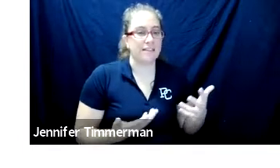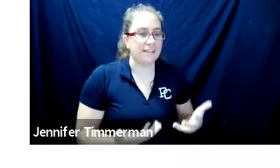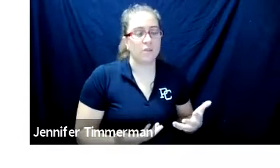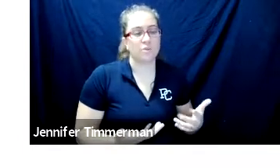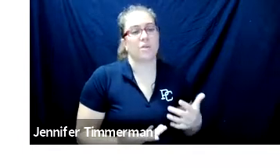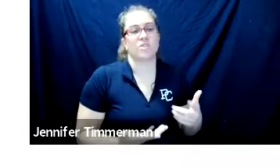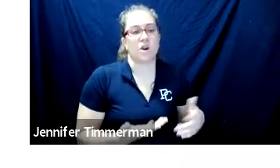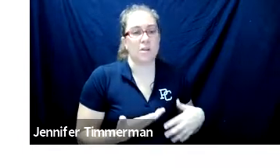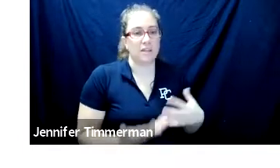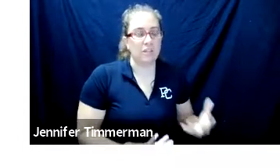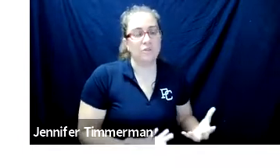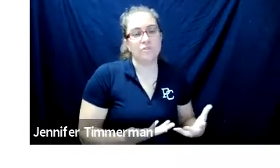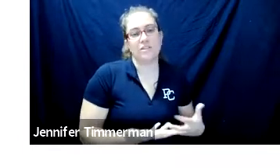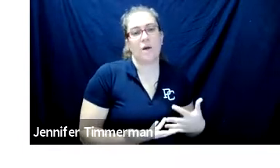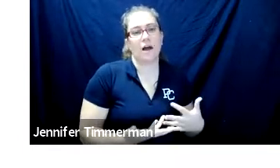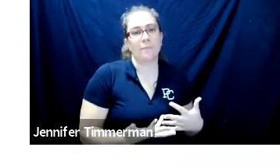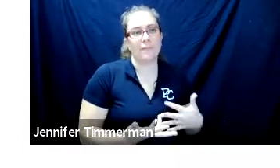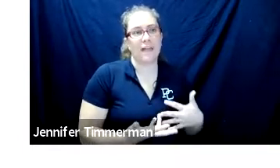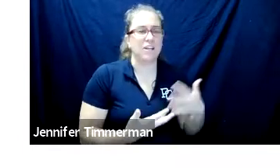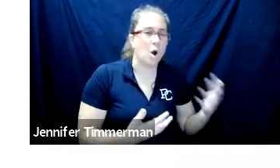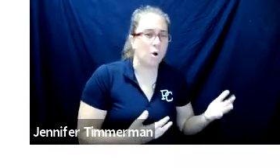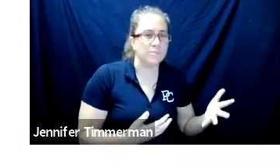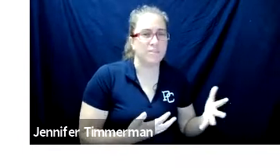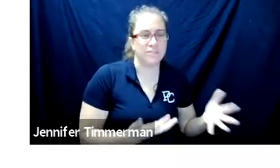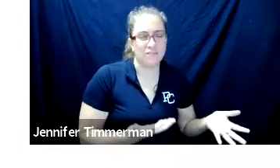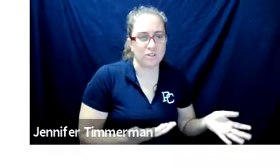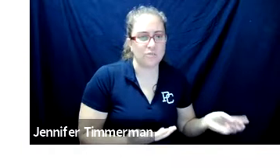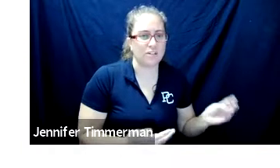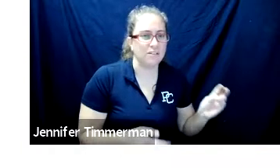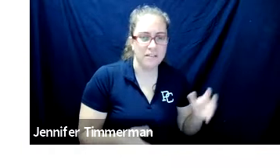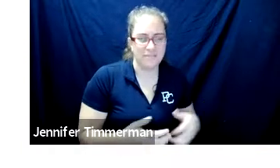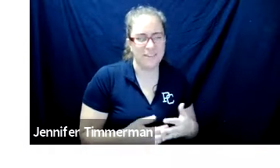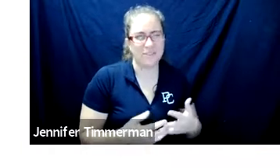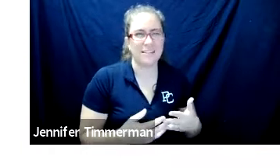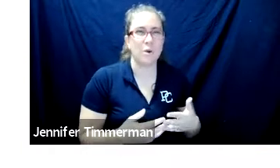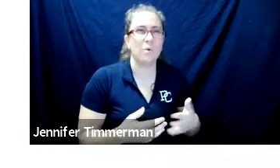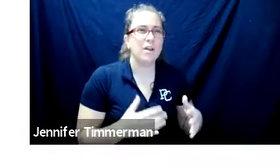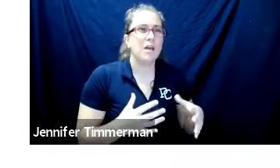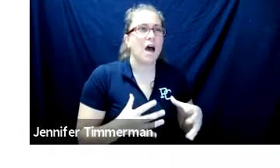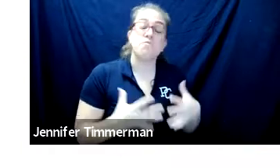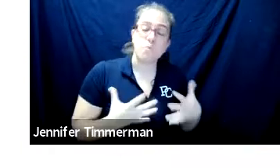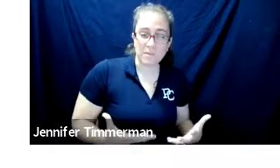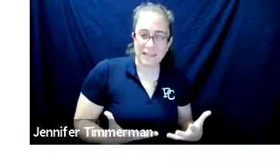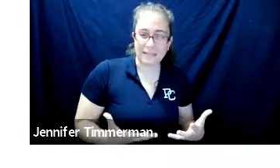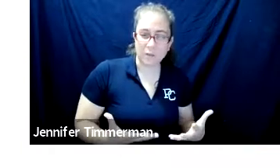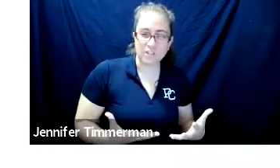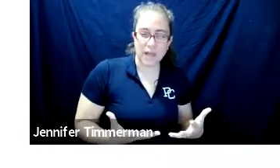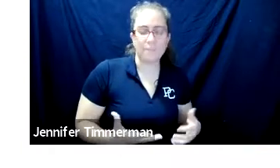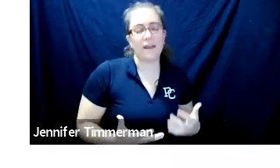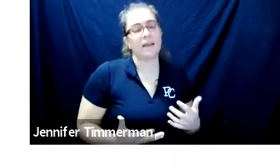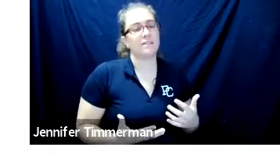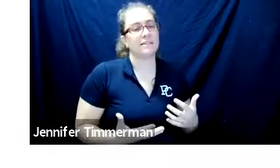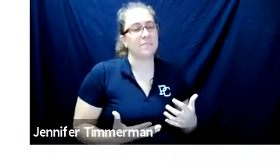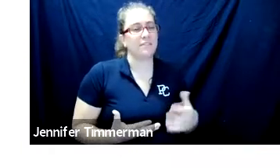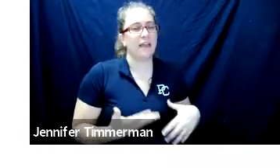the sign language that was already being used in homes of deaf children. There is no formal sign language yet,